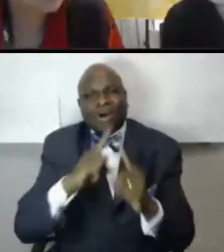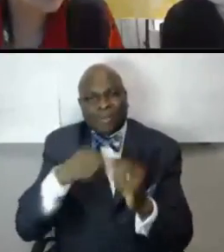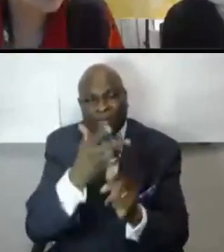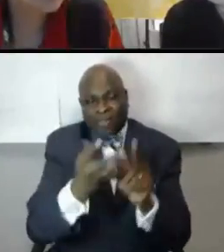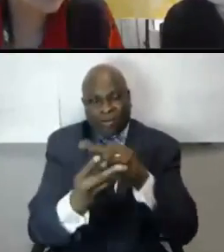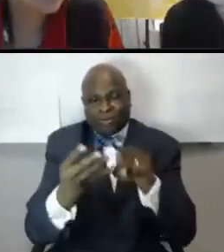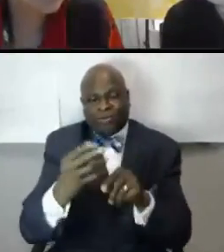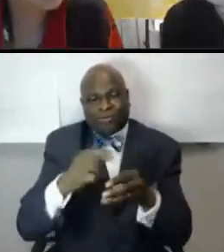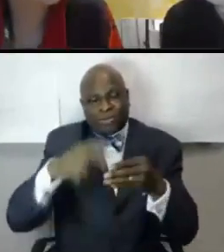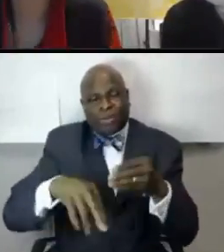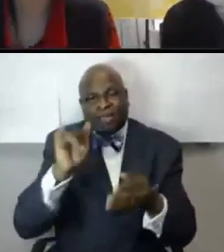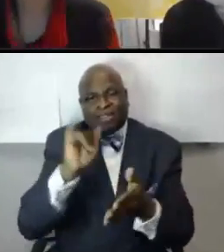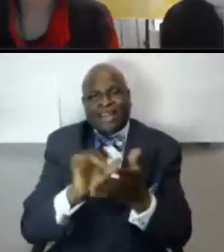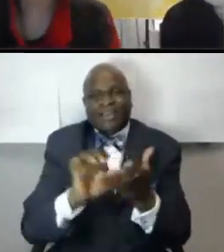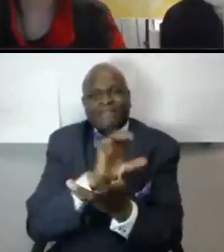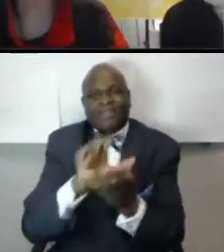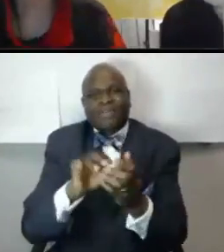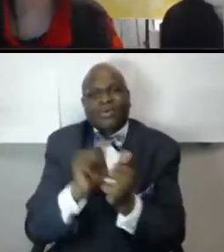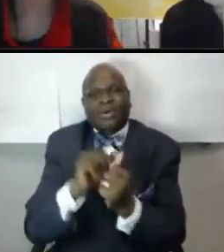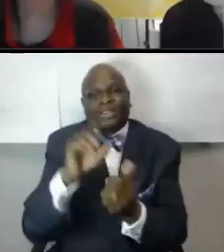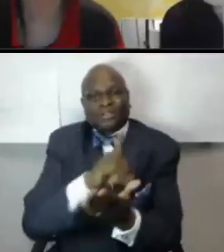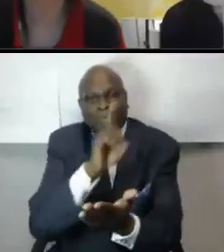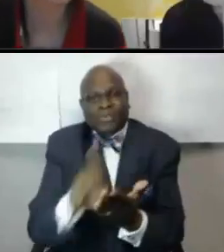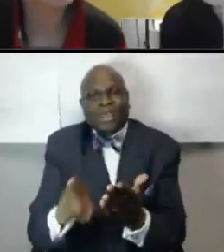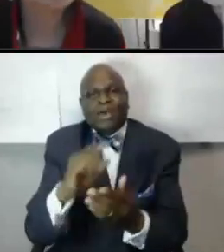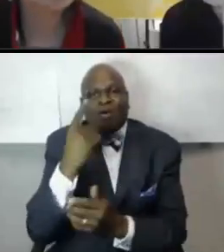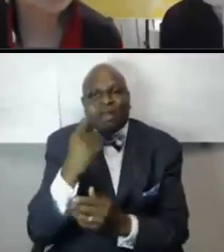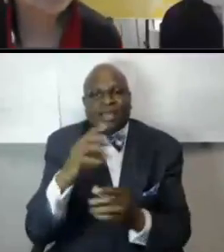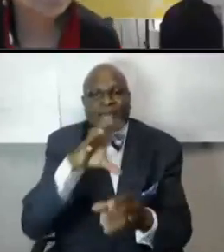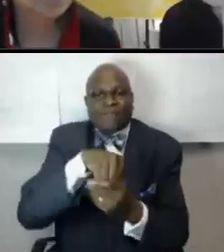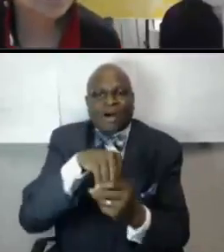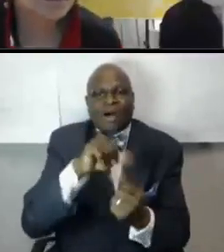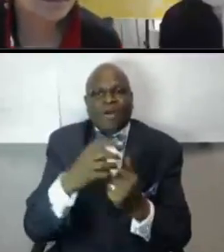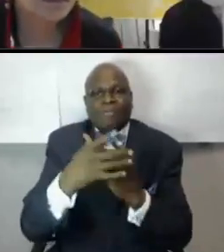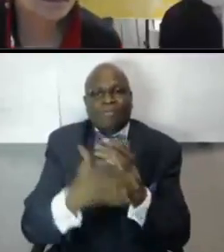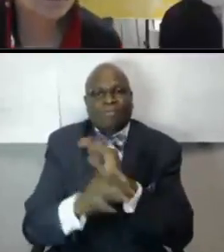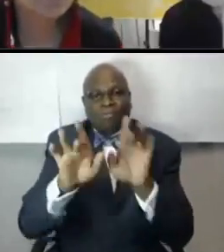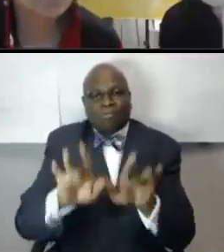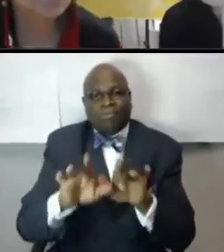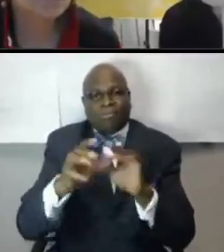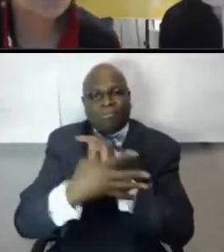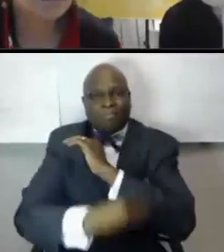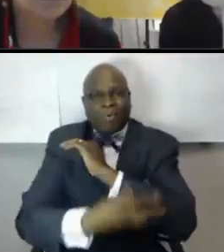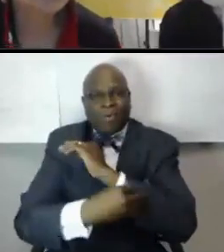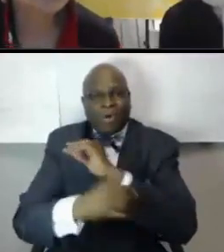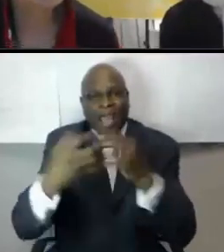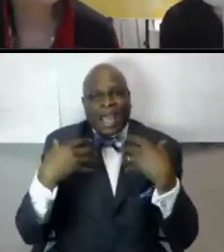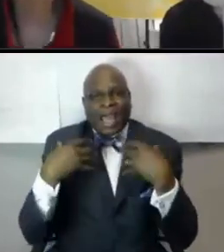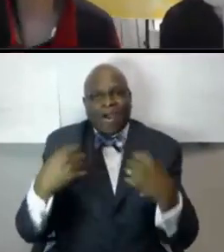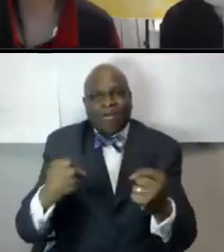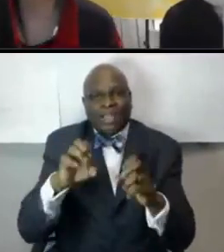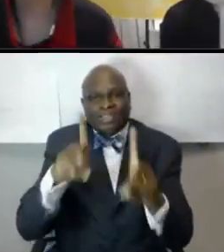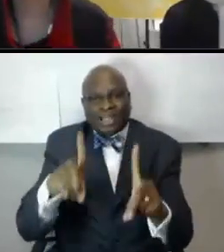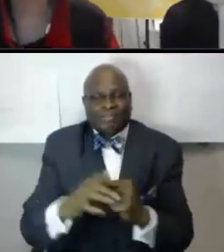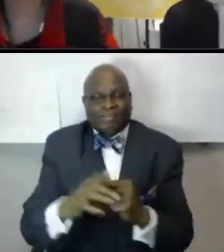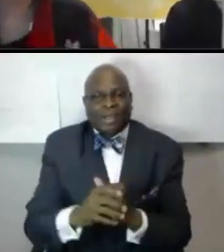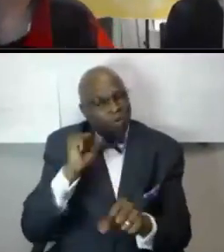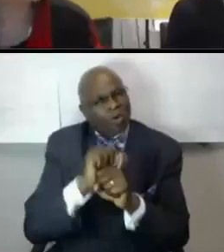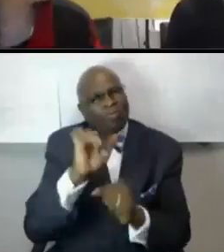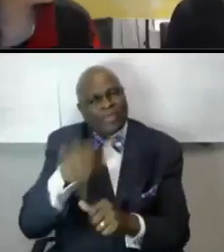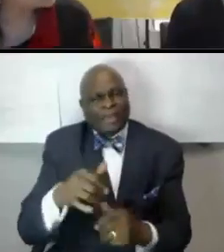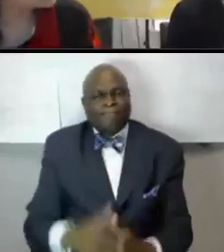results because of that confusion with discrimination being lumped in with poor health and education in later years. Okay. But we'll work with